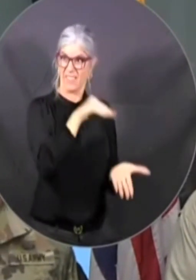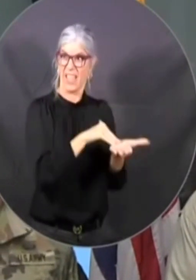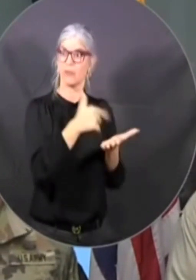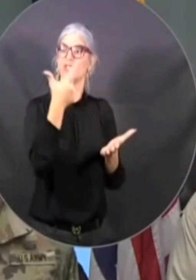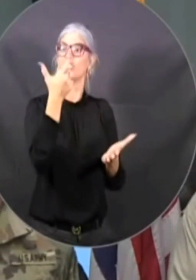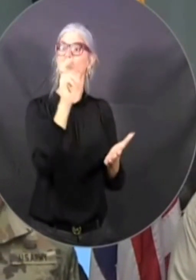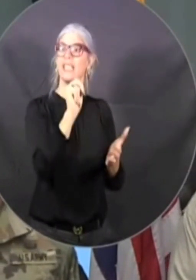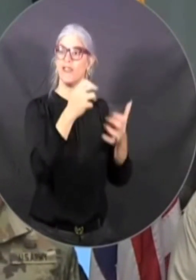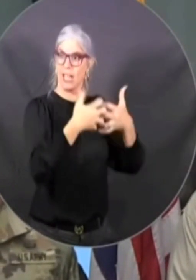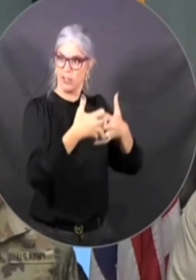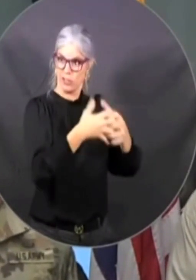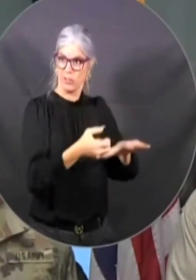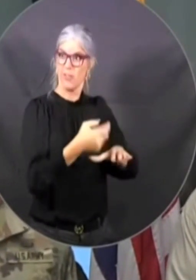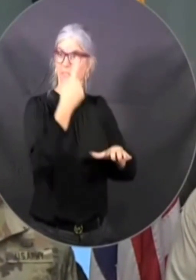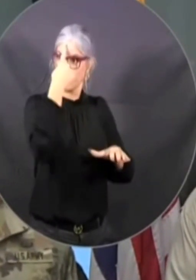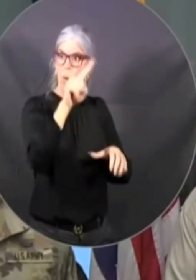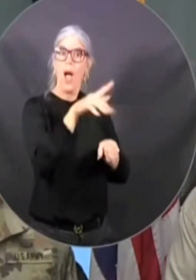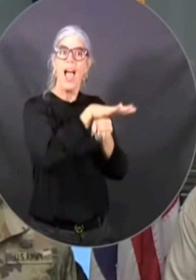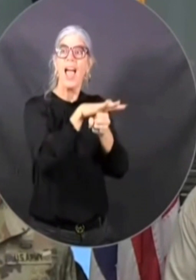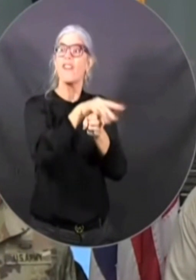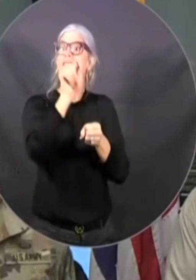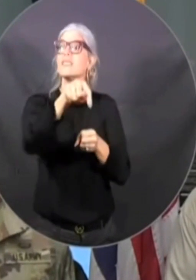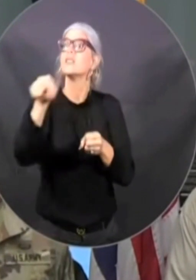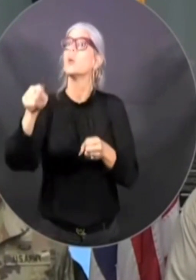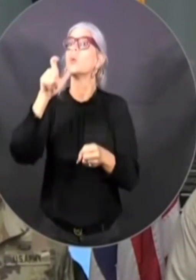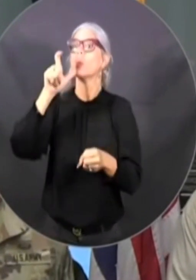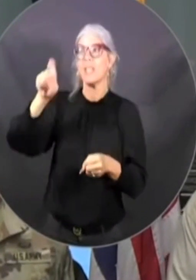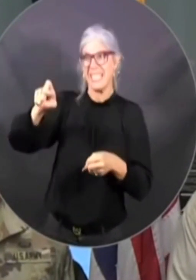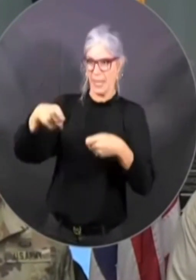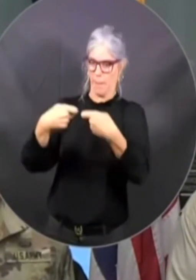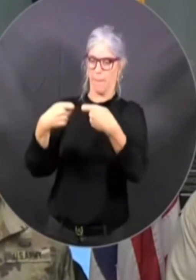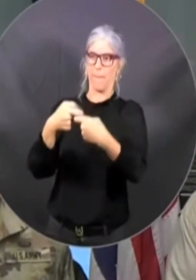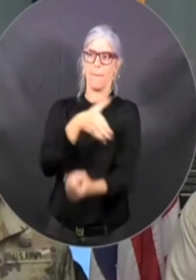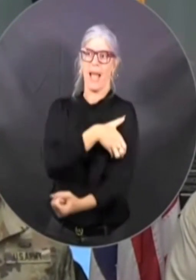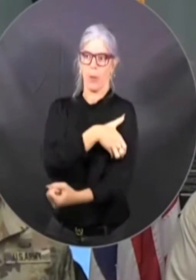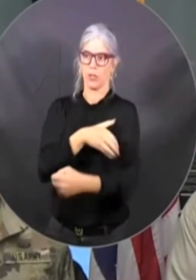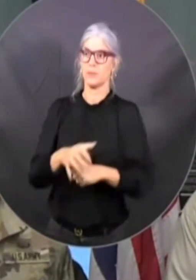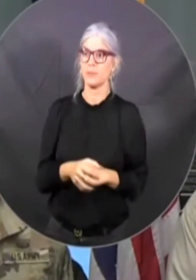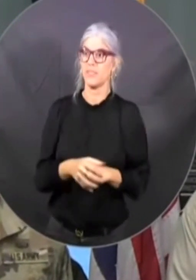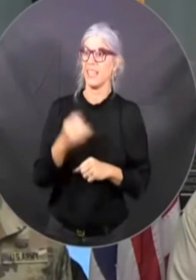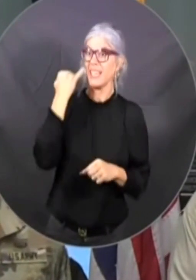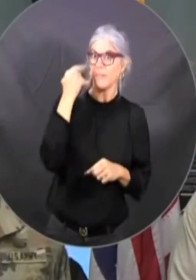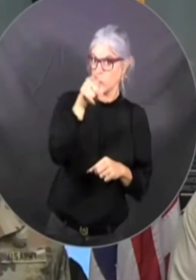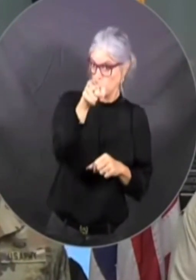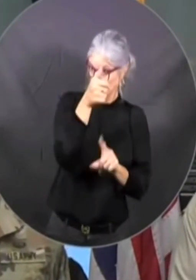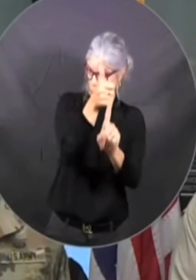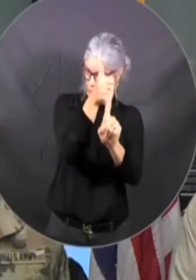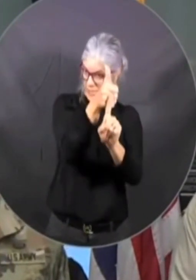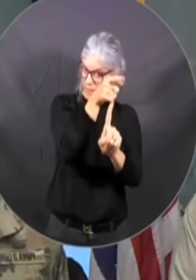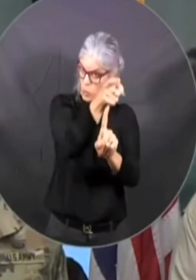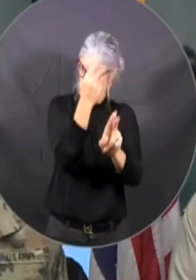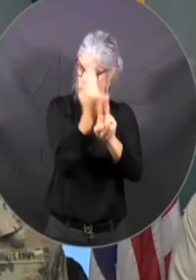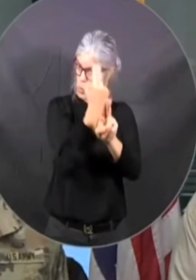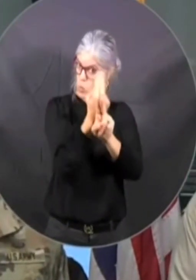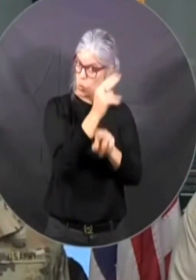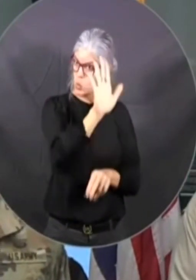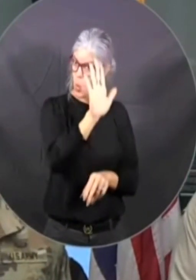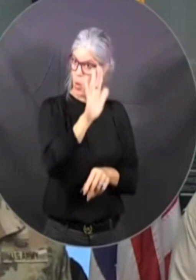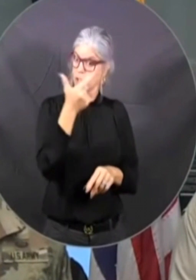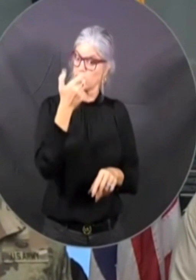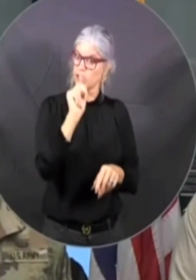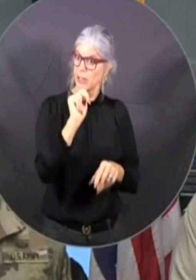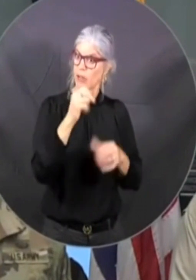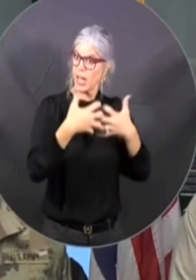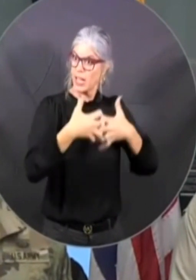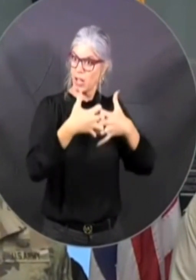need some power. Now, if you're using a generator in your personal home, please do not run that generator inside your